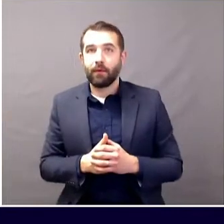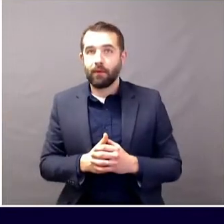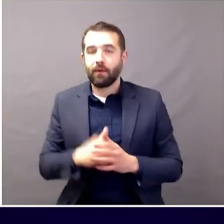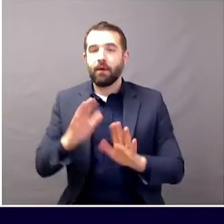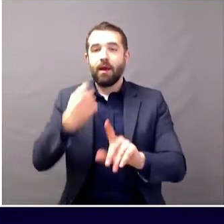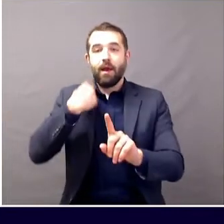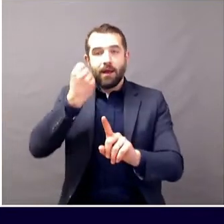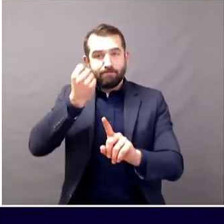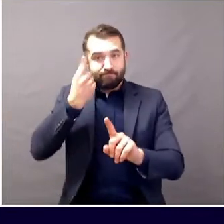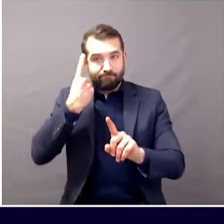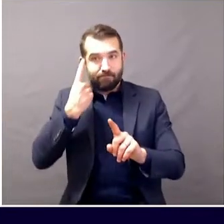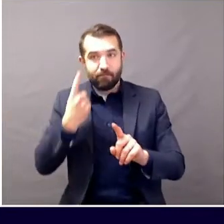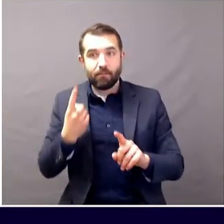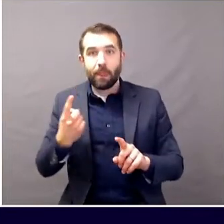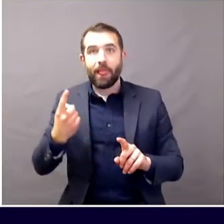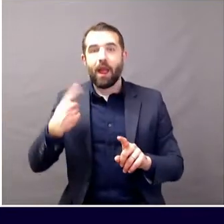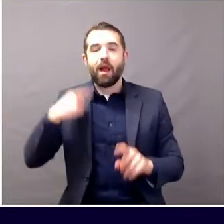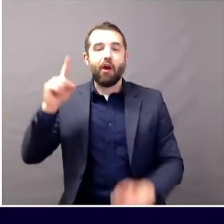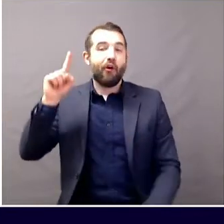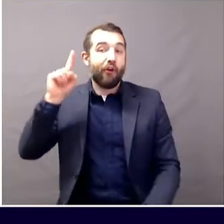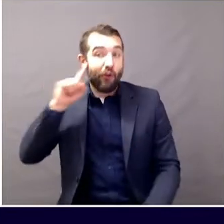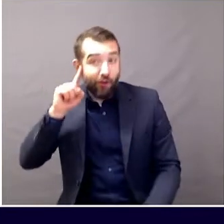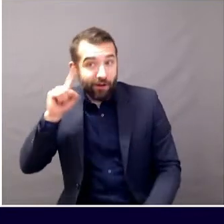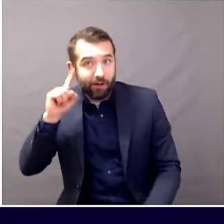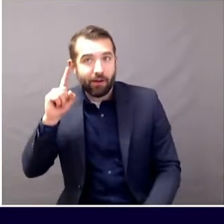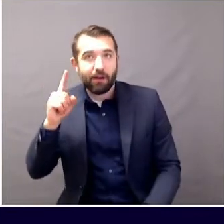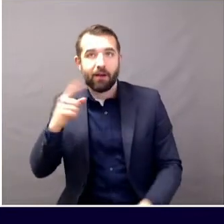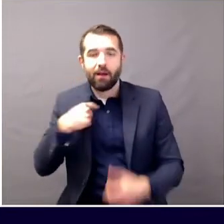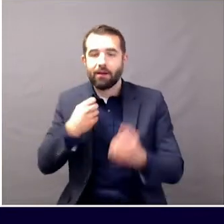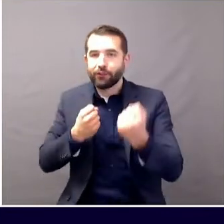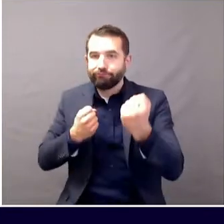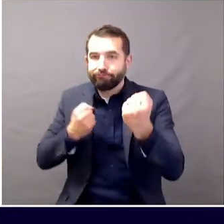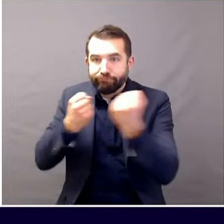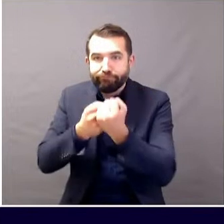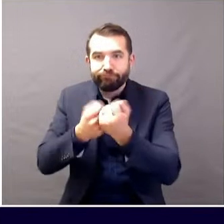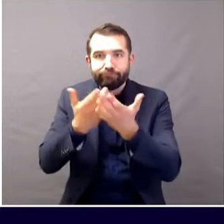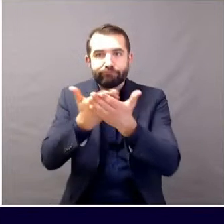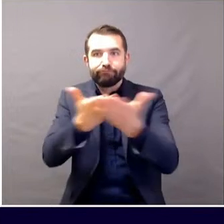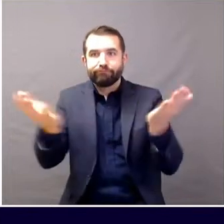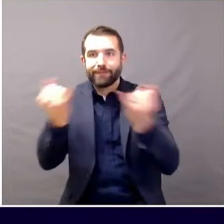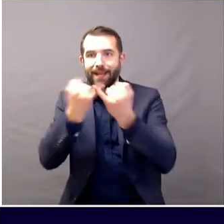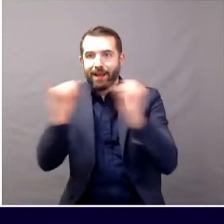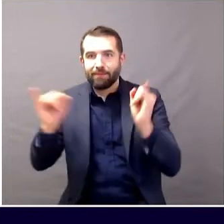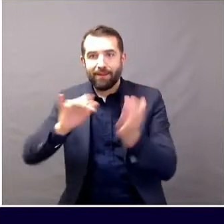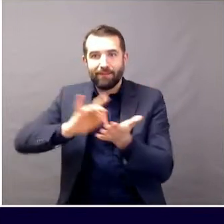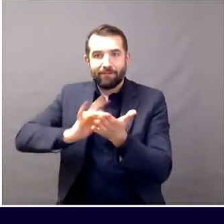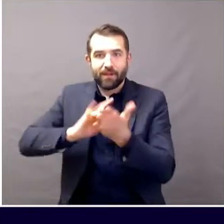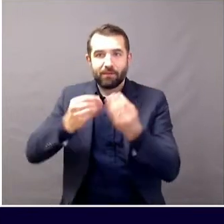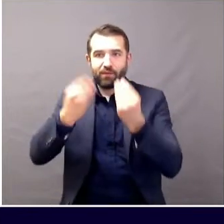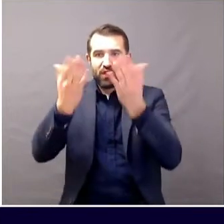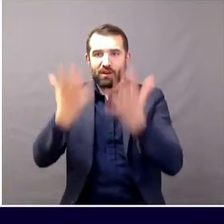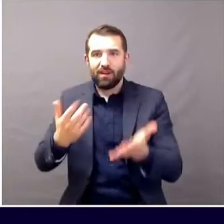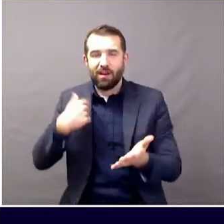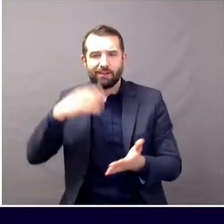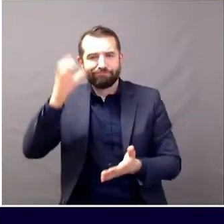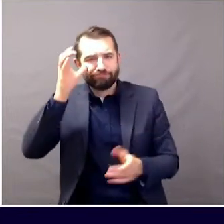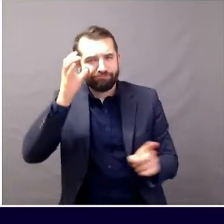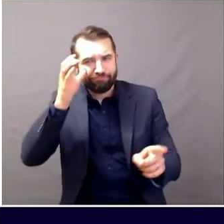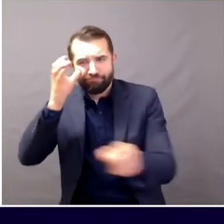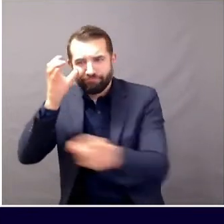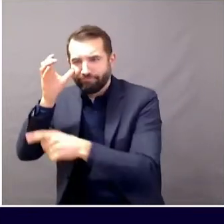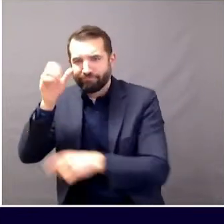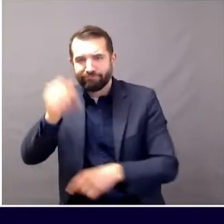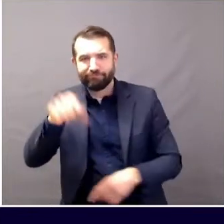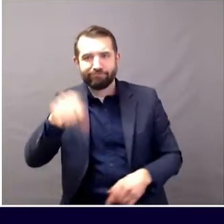and agree with the concerns that independent medical providers have expressed. I absolutely do. I don't quibble with it one bit.